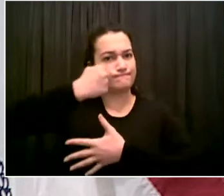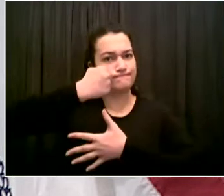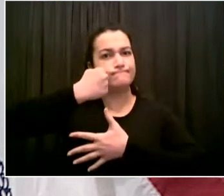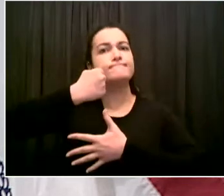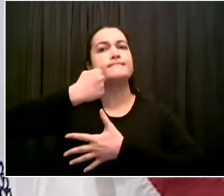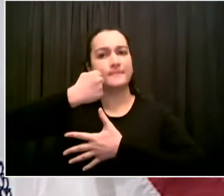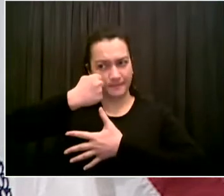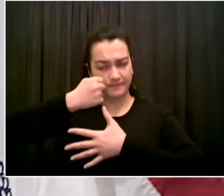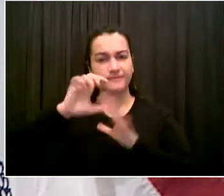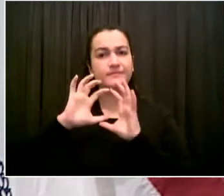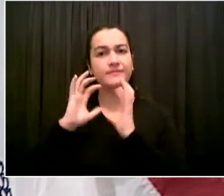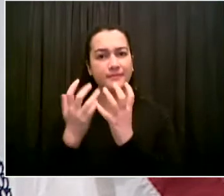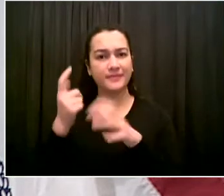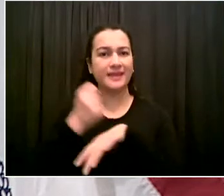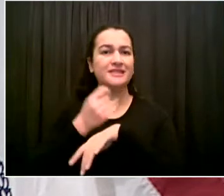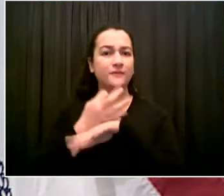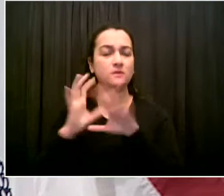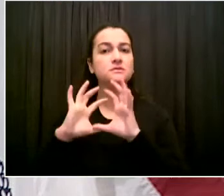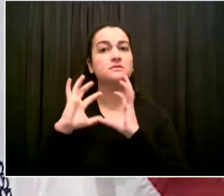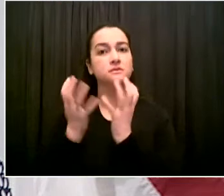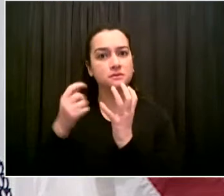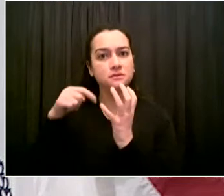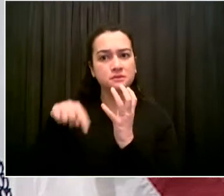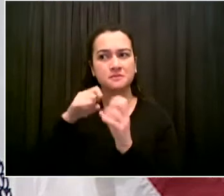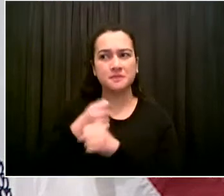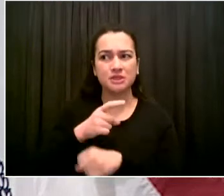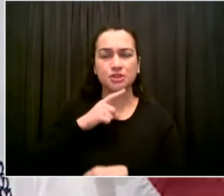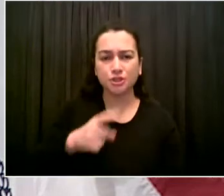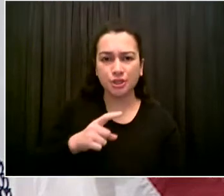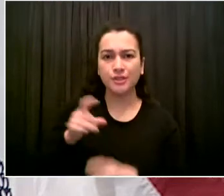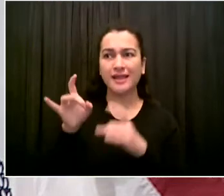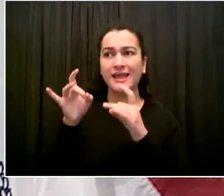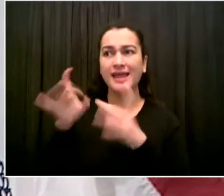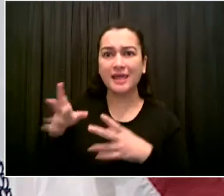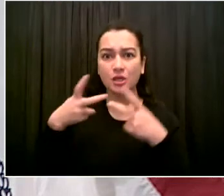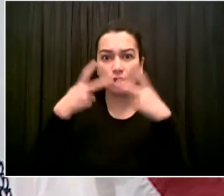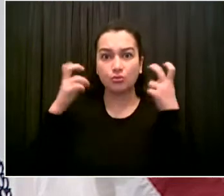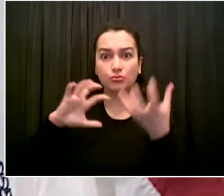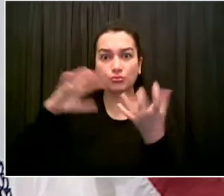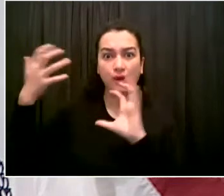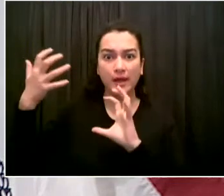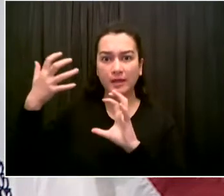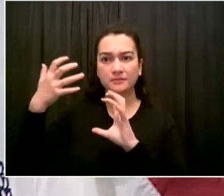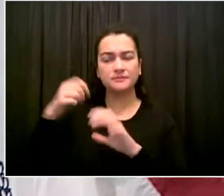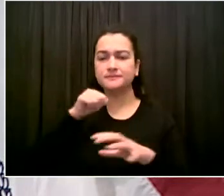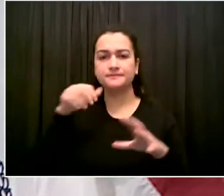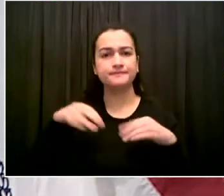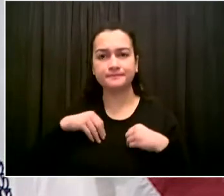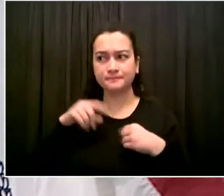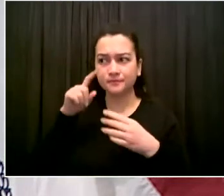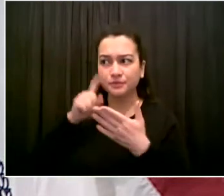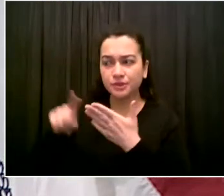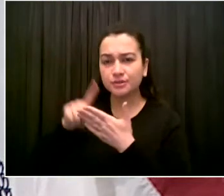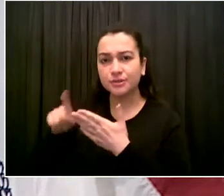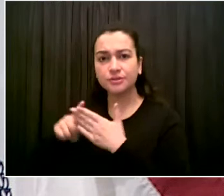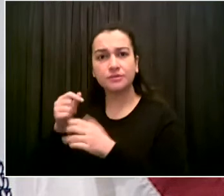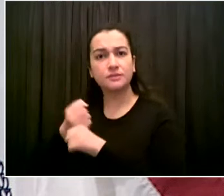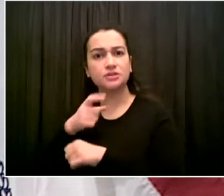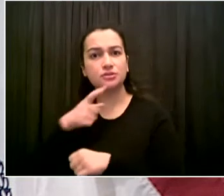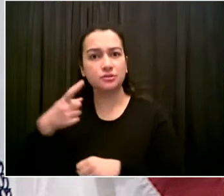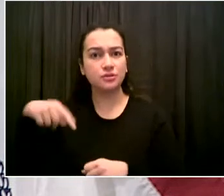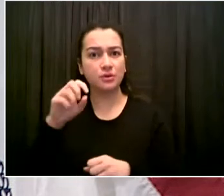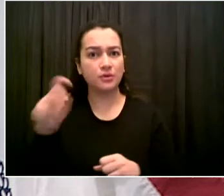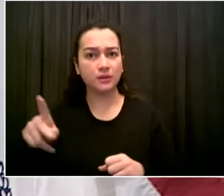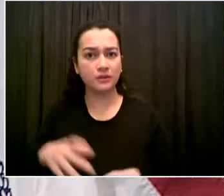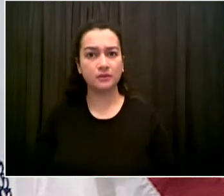in Manhattan, Queens, Brooklyn, and wherever we get any reports of concern, we're going to make sure to have real